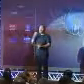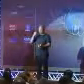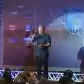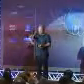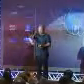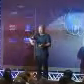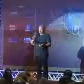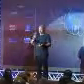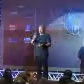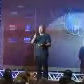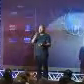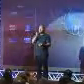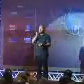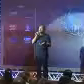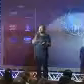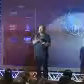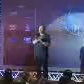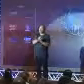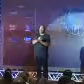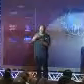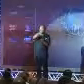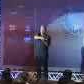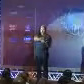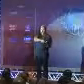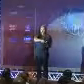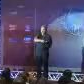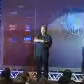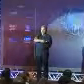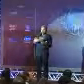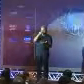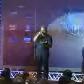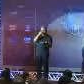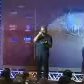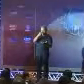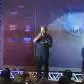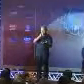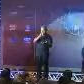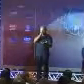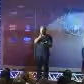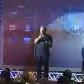They have a wide range of different file systems that students can study,